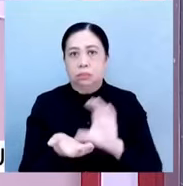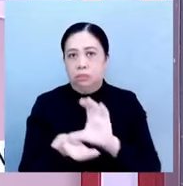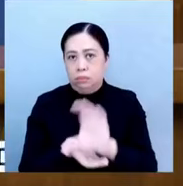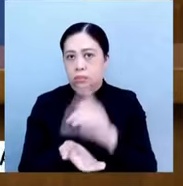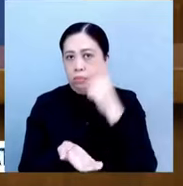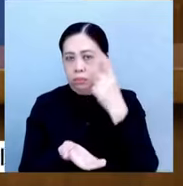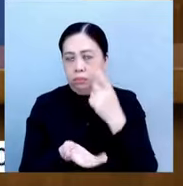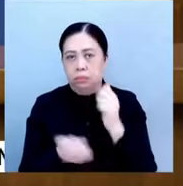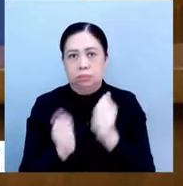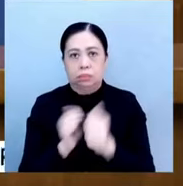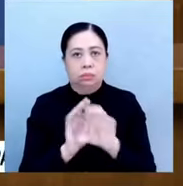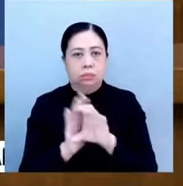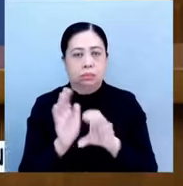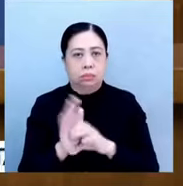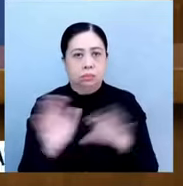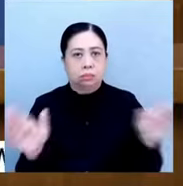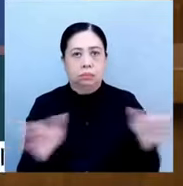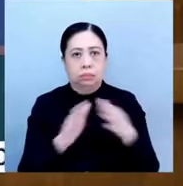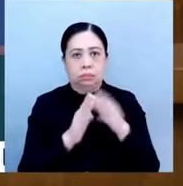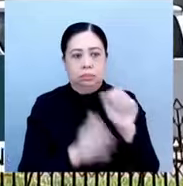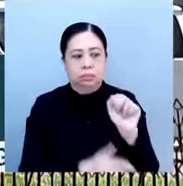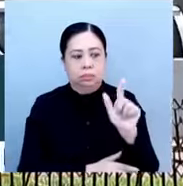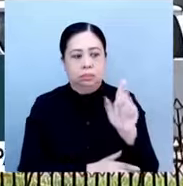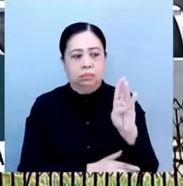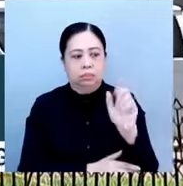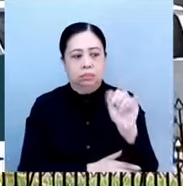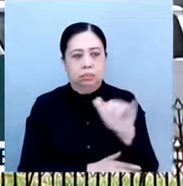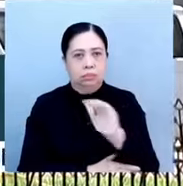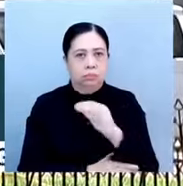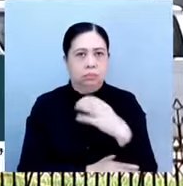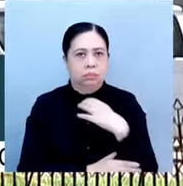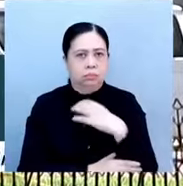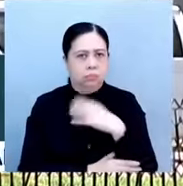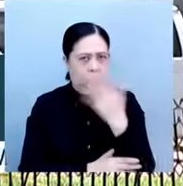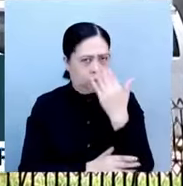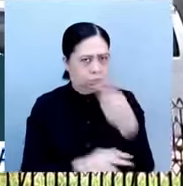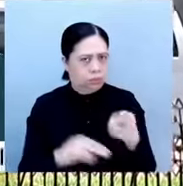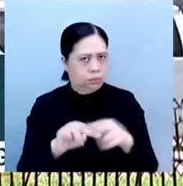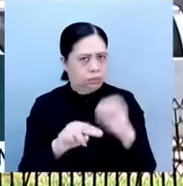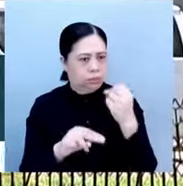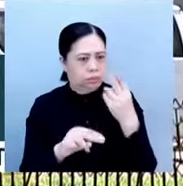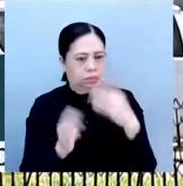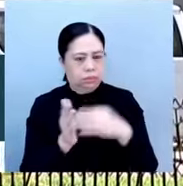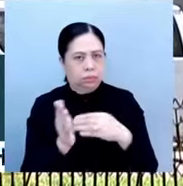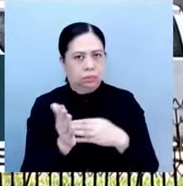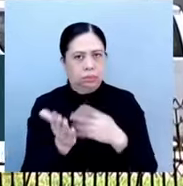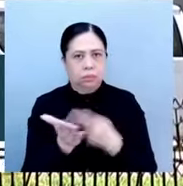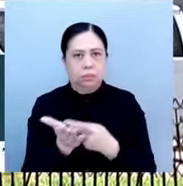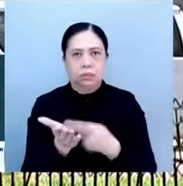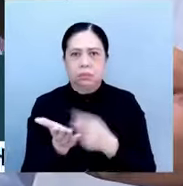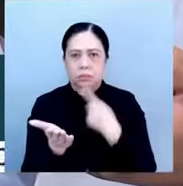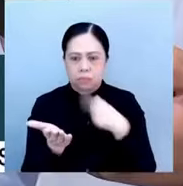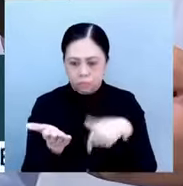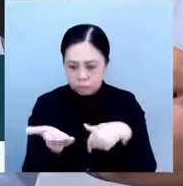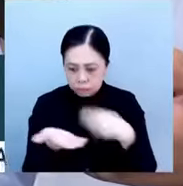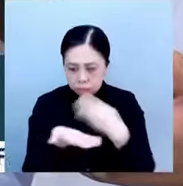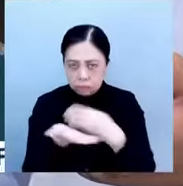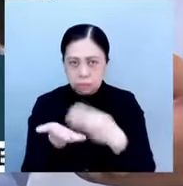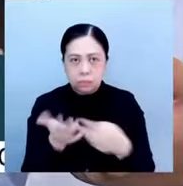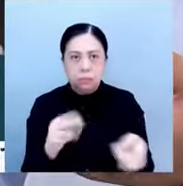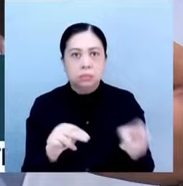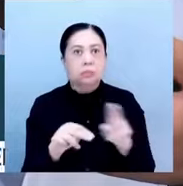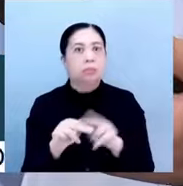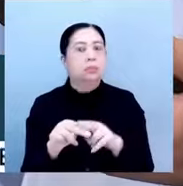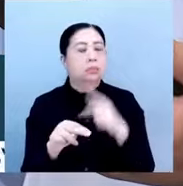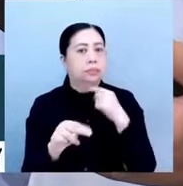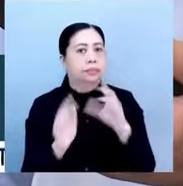Albay Representative Ed Salagman earlier flagged the additional 12 billion pesos in one of the COMELEC's election budget items. But COMELEC